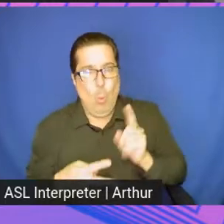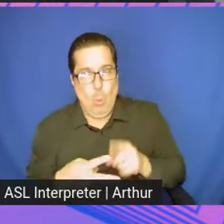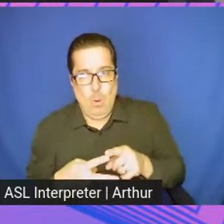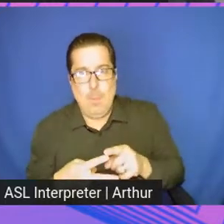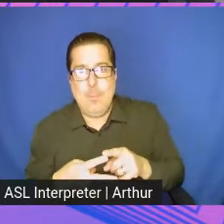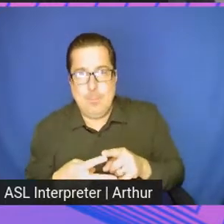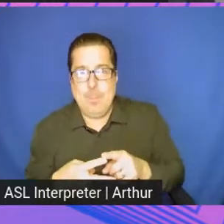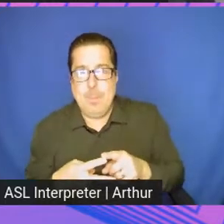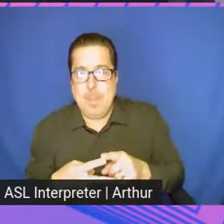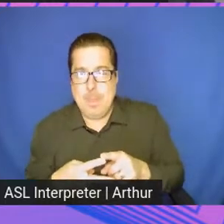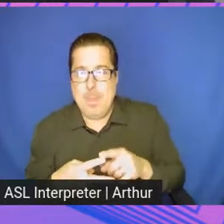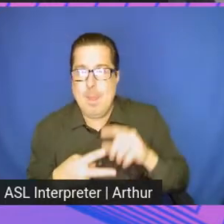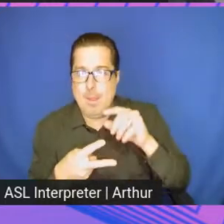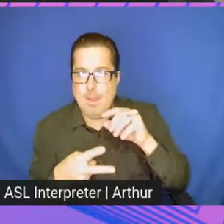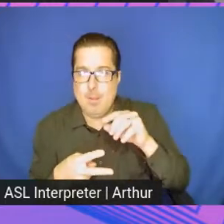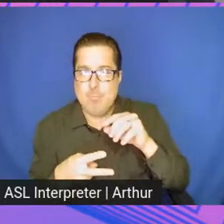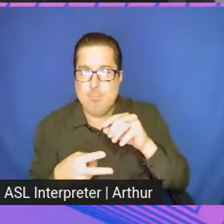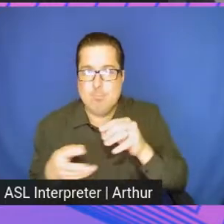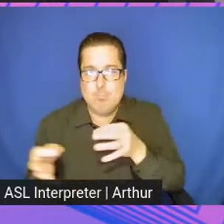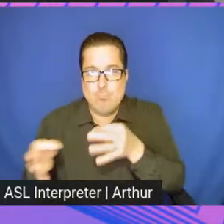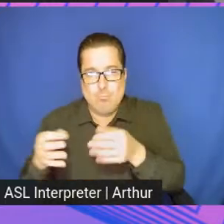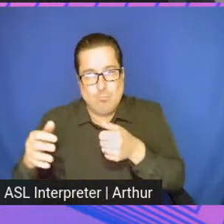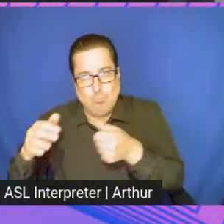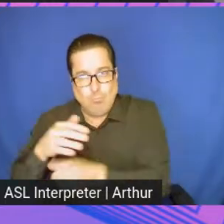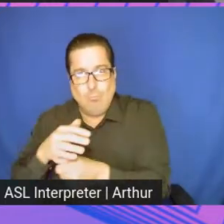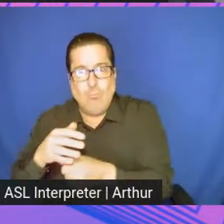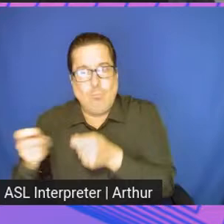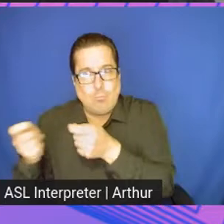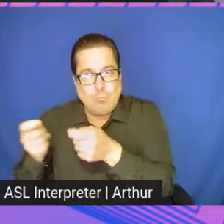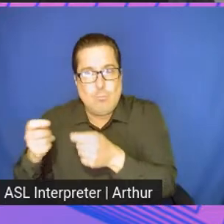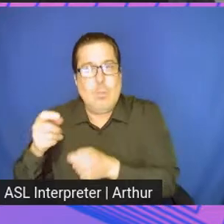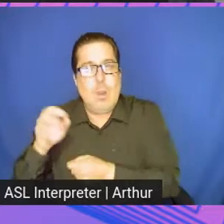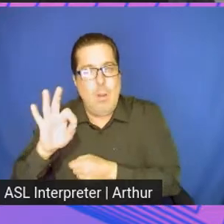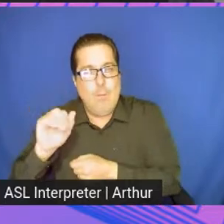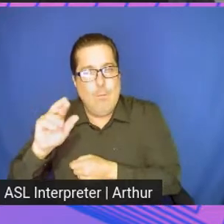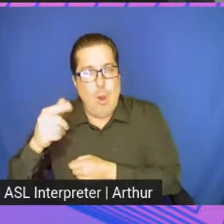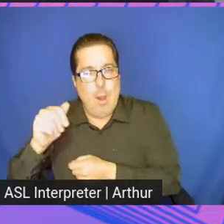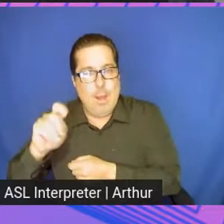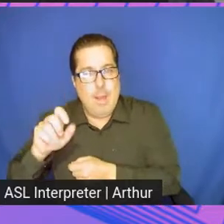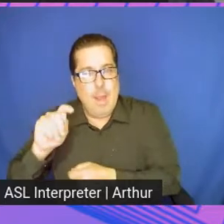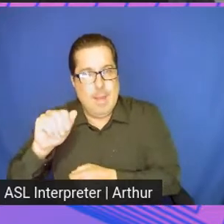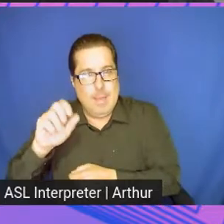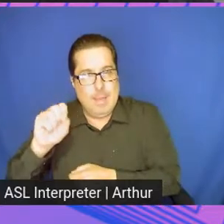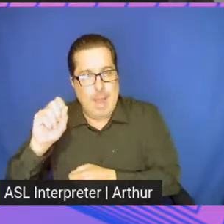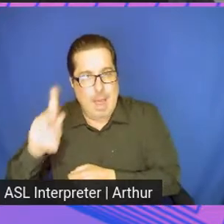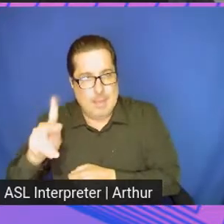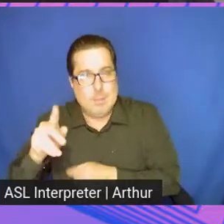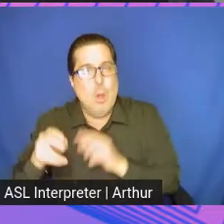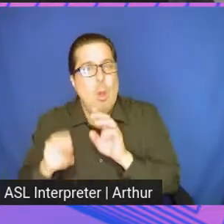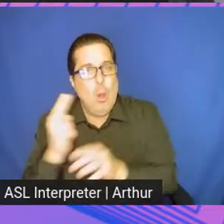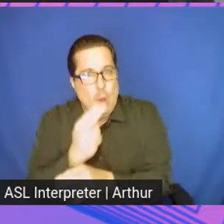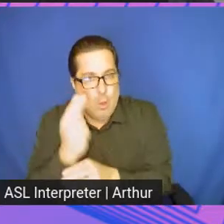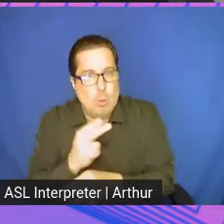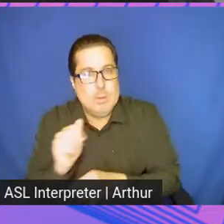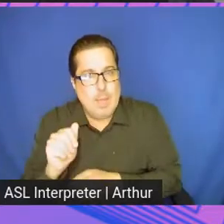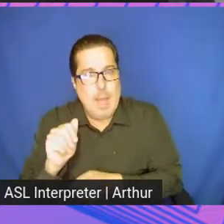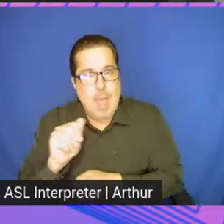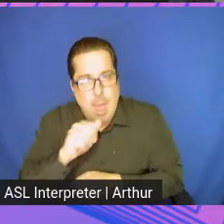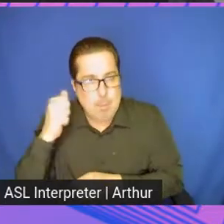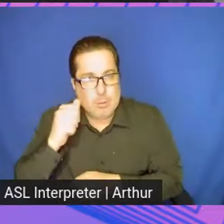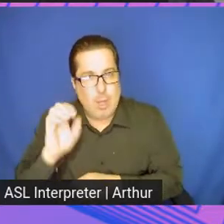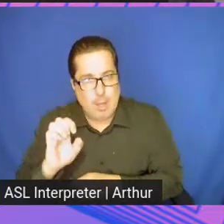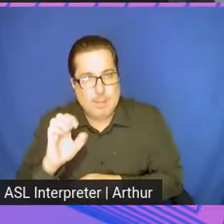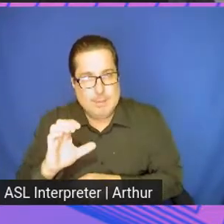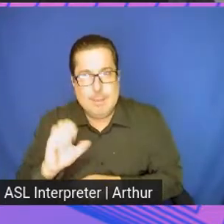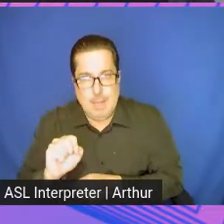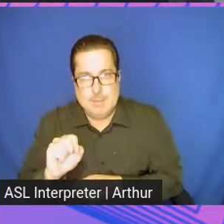have to pay for it at all. You only have to pay for the Fargate tasks that you launch using Amazon ECS. And